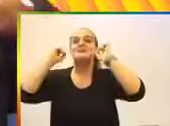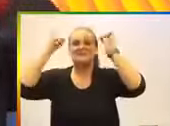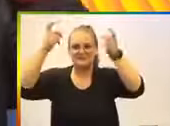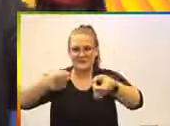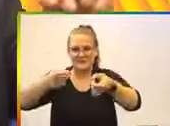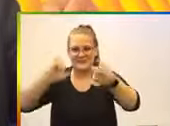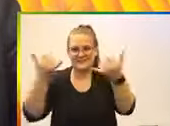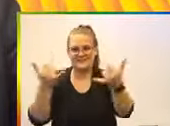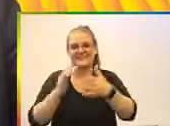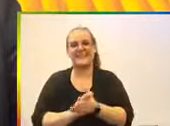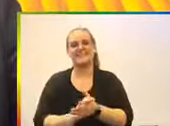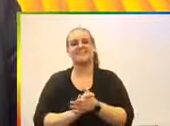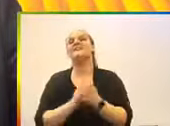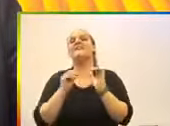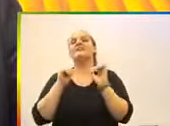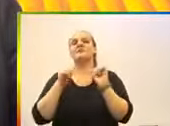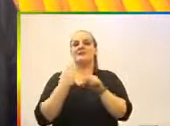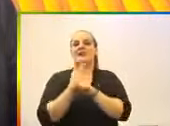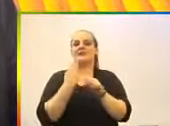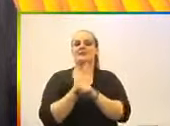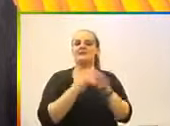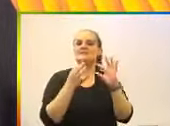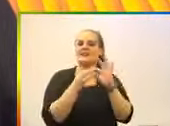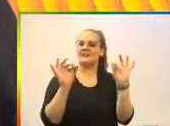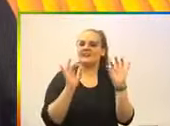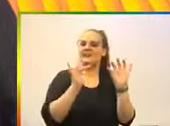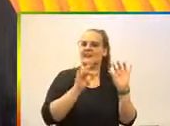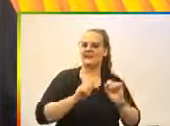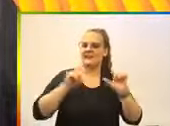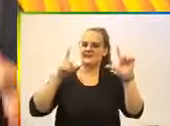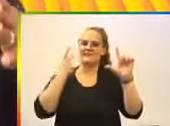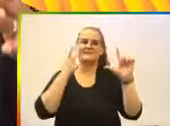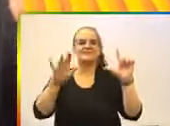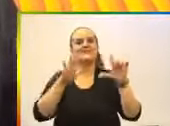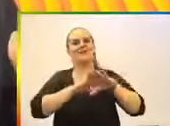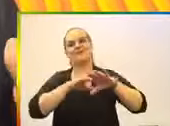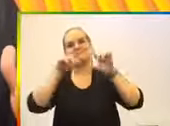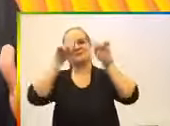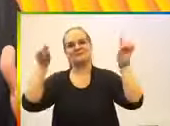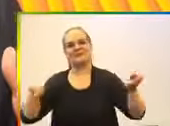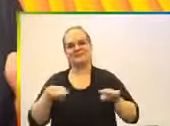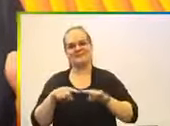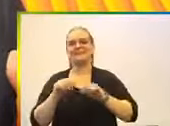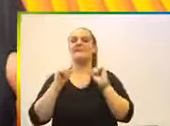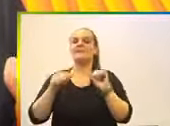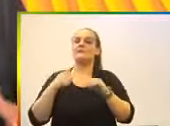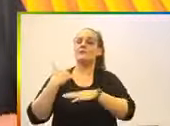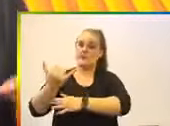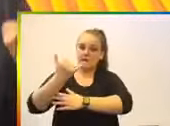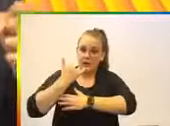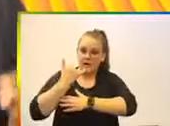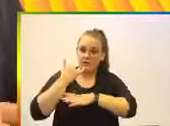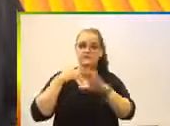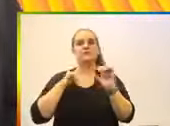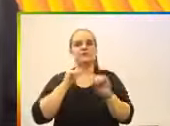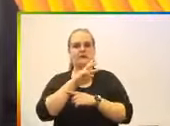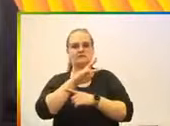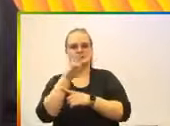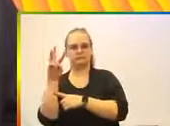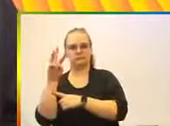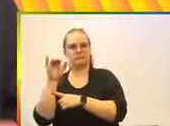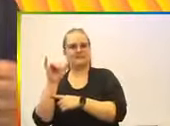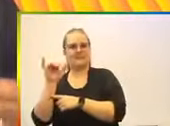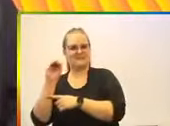You can use the link that you see on the screen. You can call us. You can go to the Inside Out website. Better